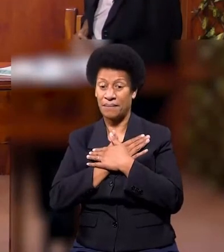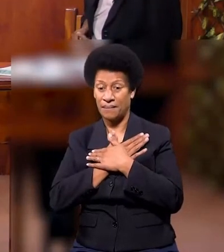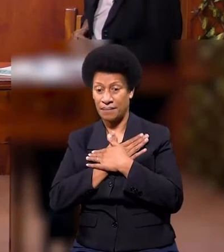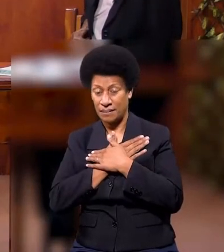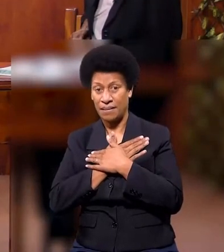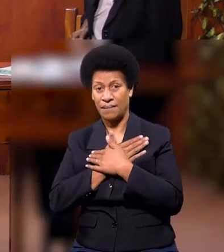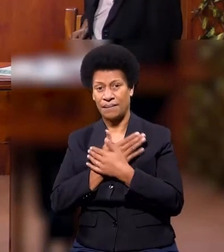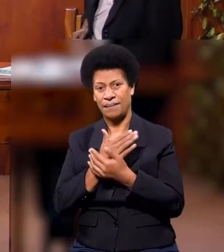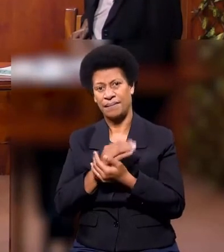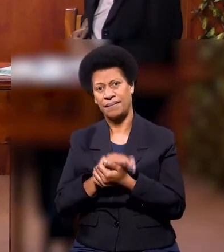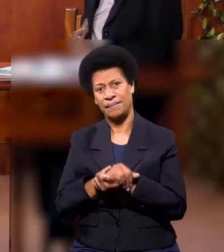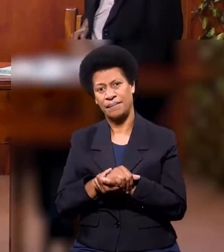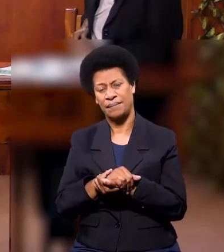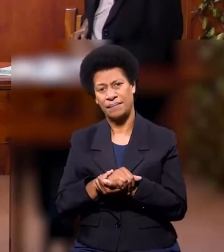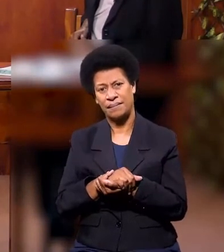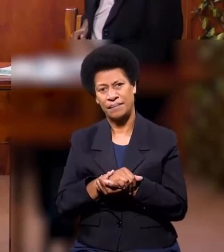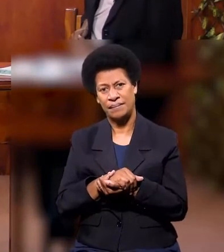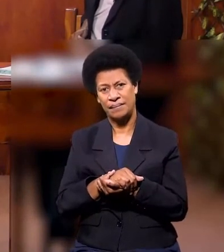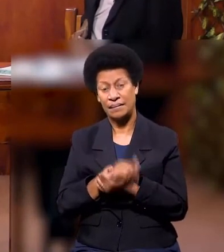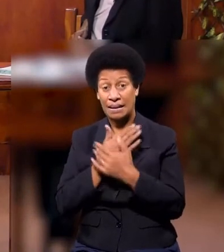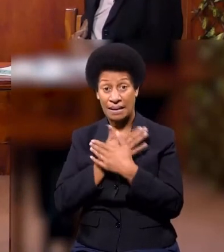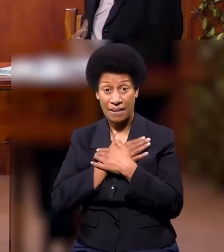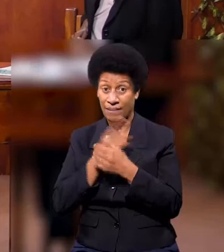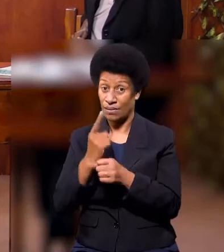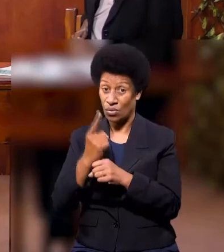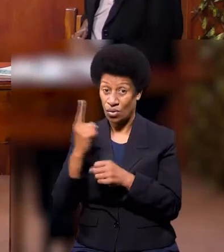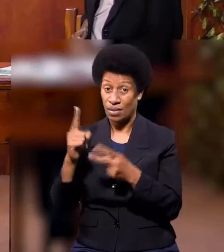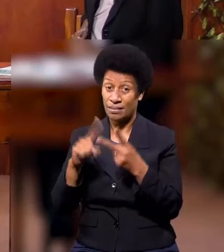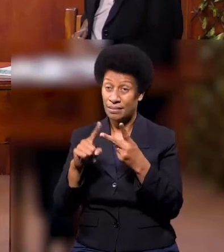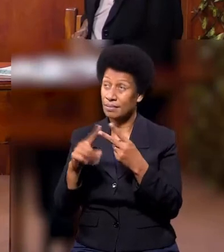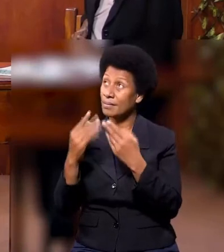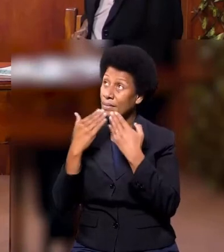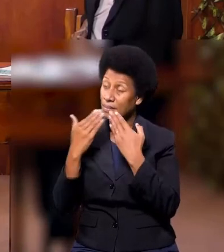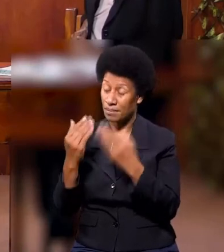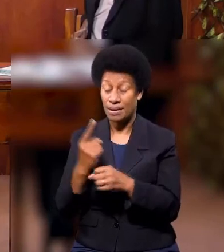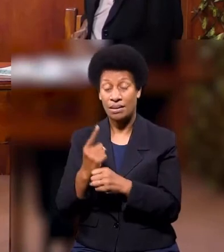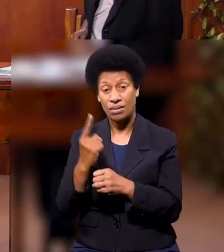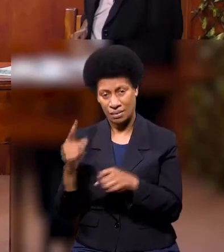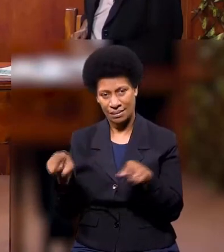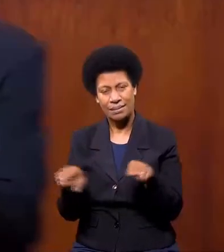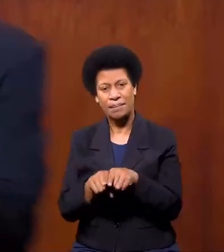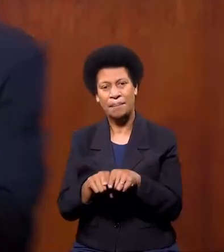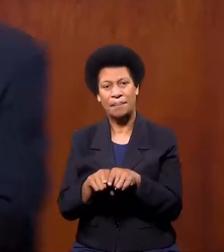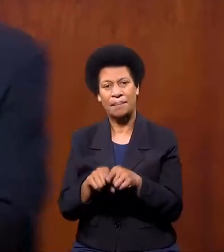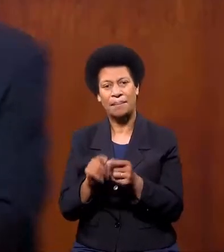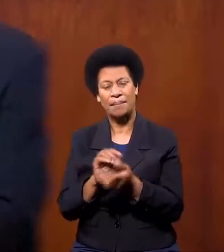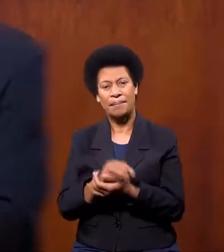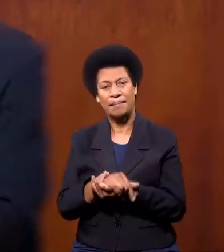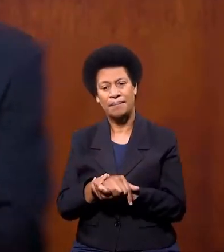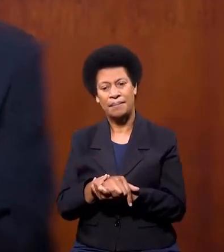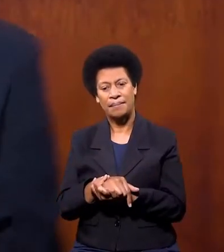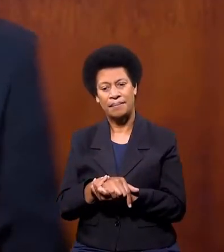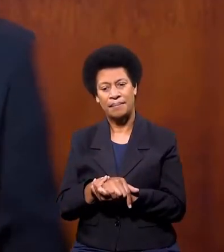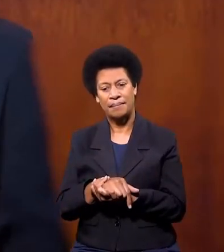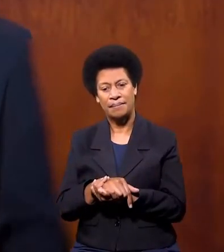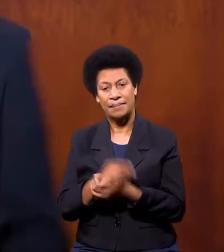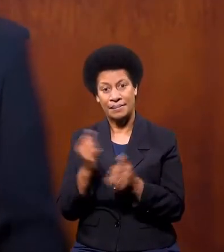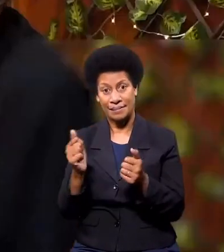way to say yes. it? Yeah. They're not separated. Loving God and obeying God is just the same thing.